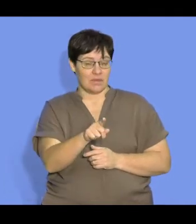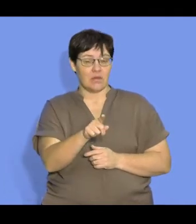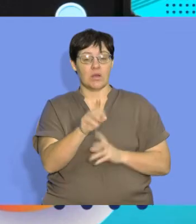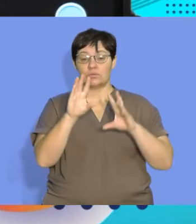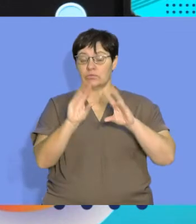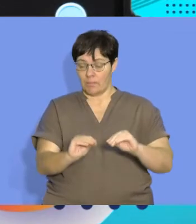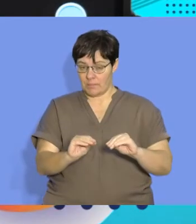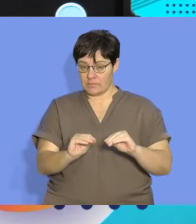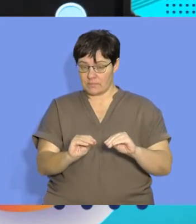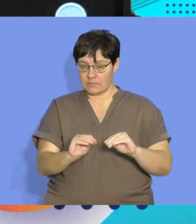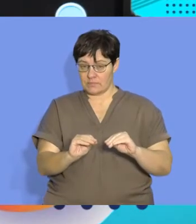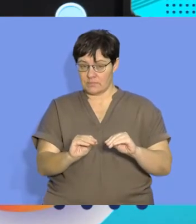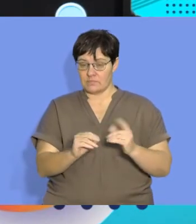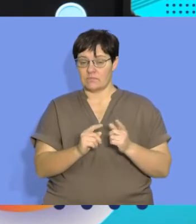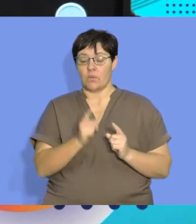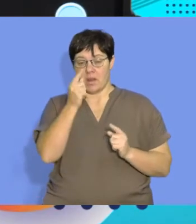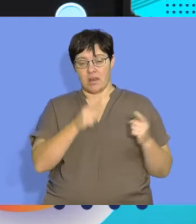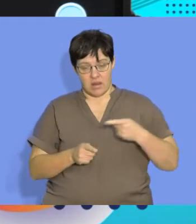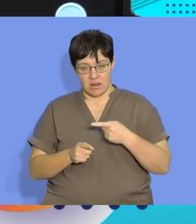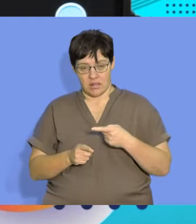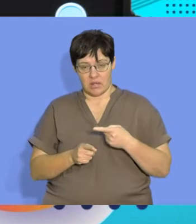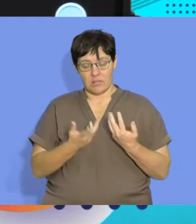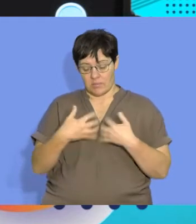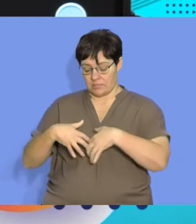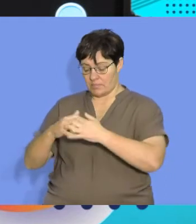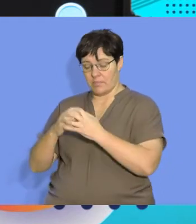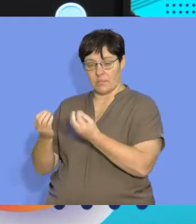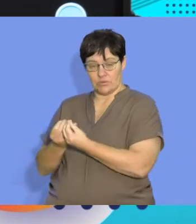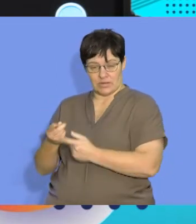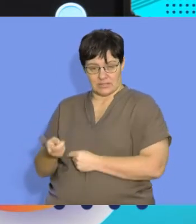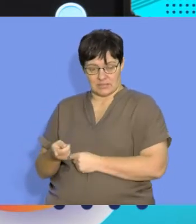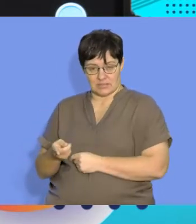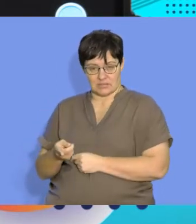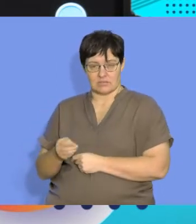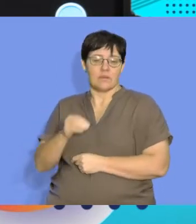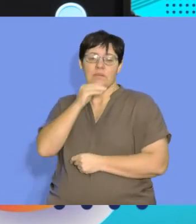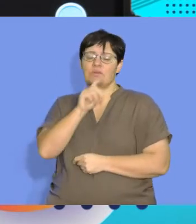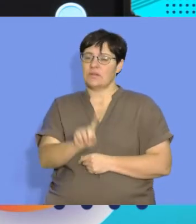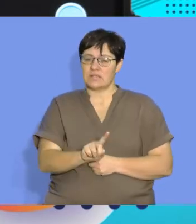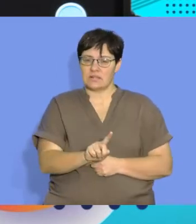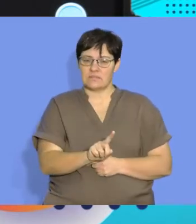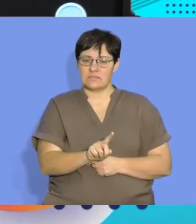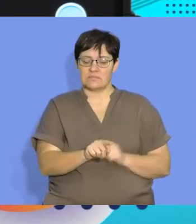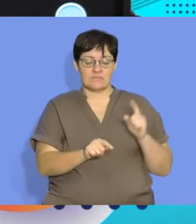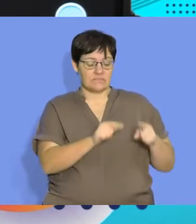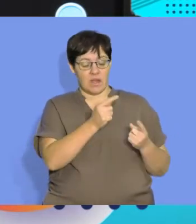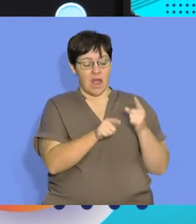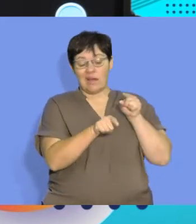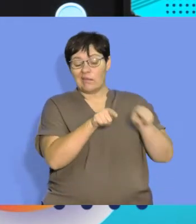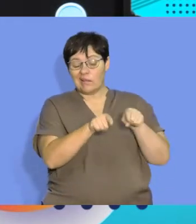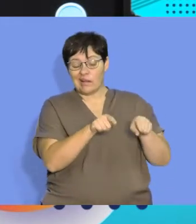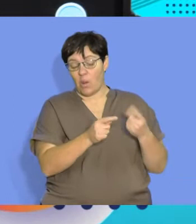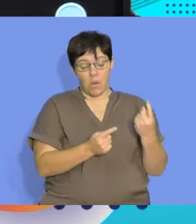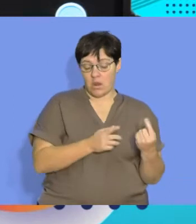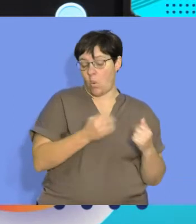stops, when it's a one-way reaction where the reactants form product, it basically just means that one of our